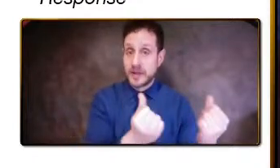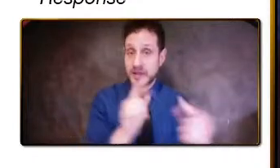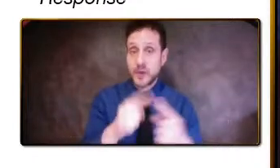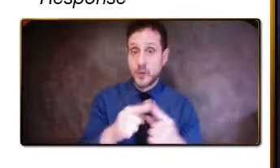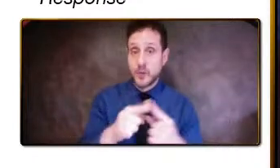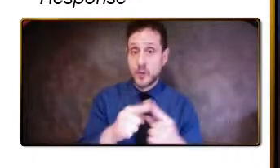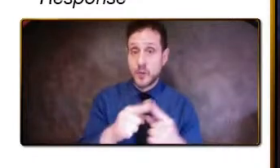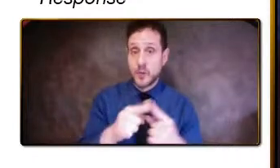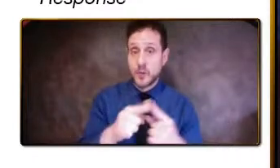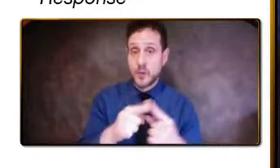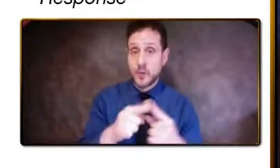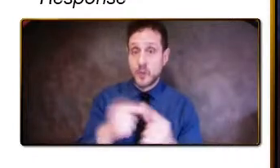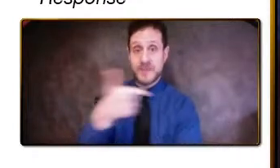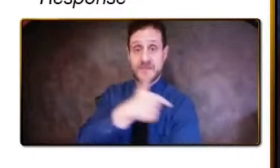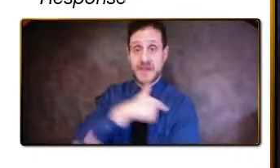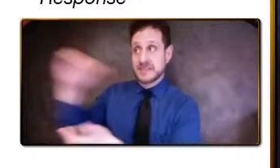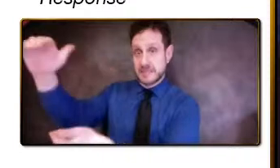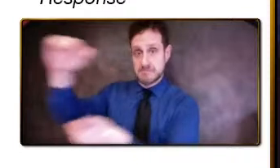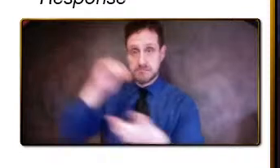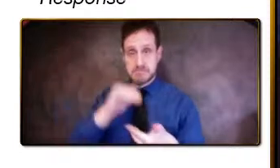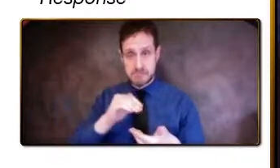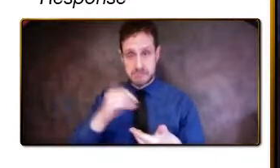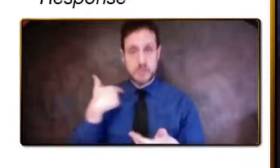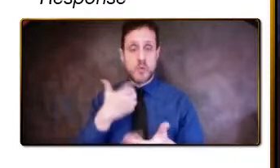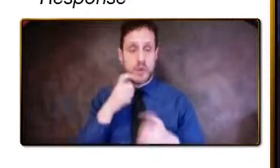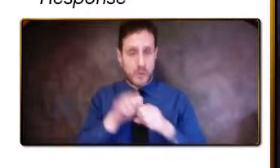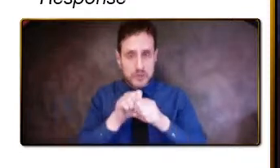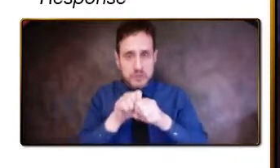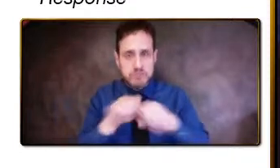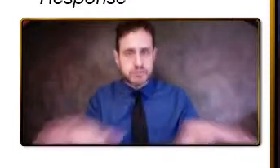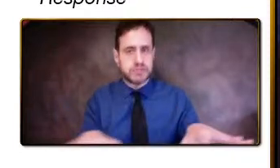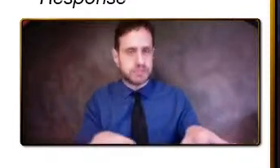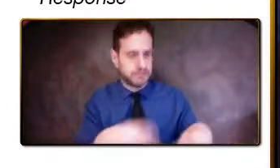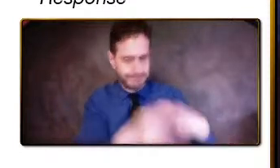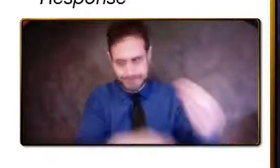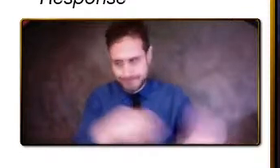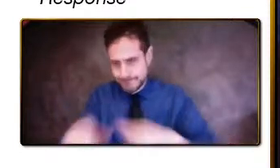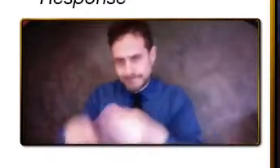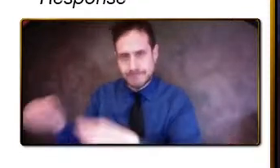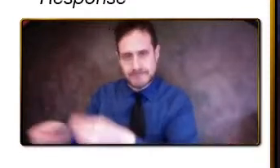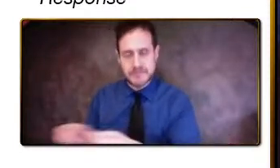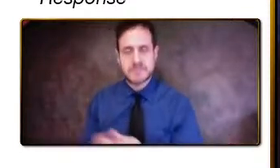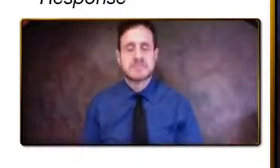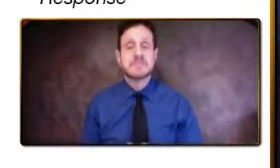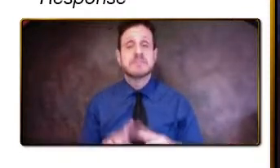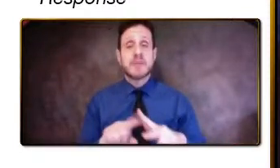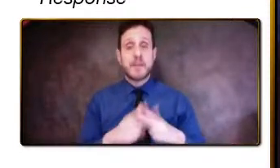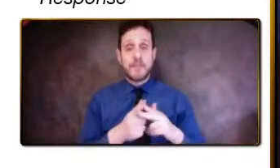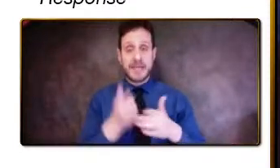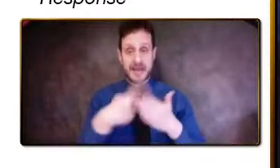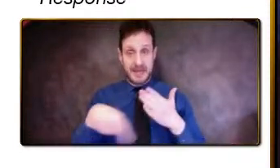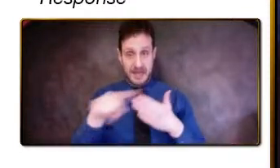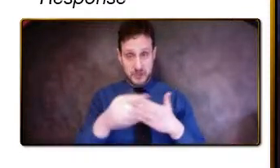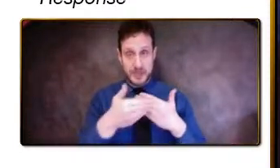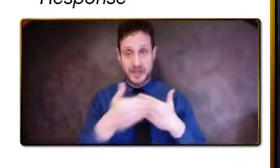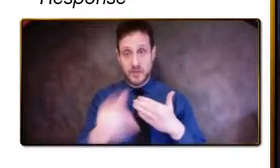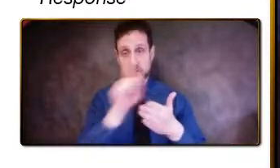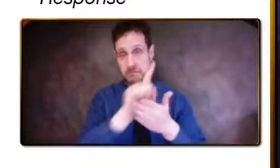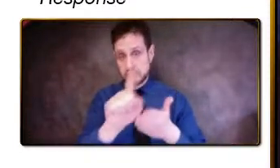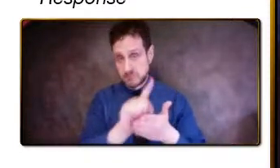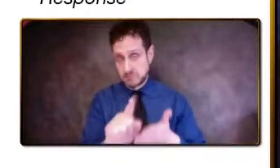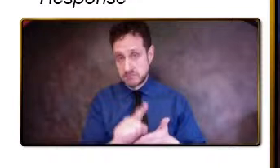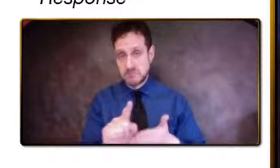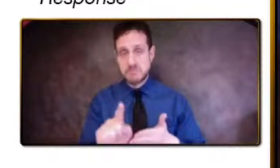vaccines to us. Starting next week and increasing over the coming several weeks, we'll be